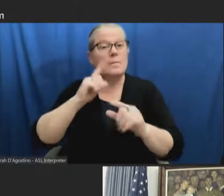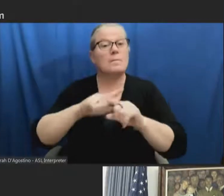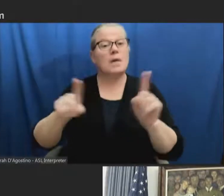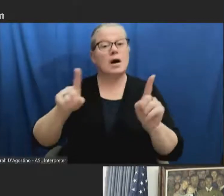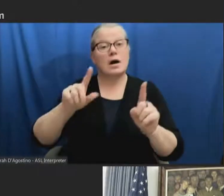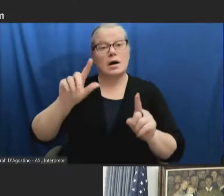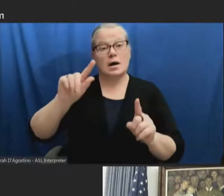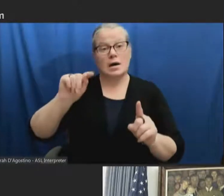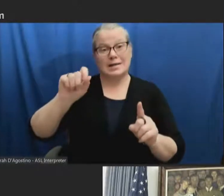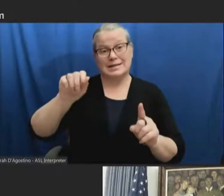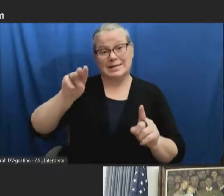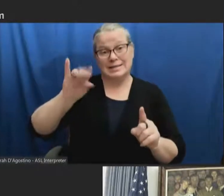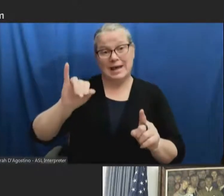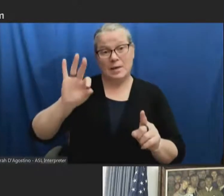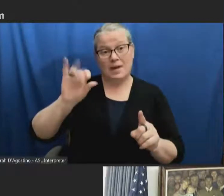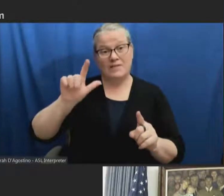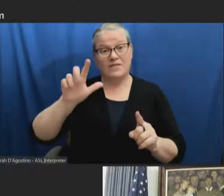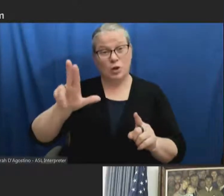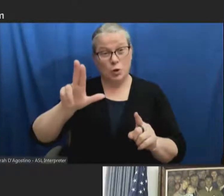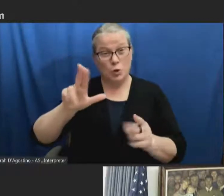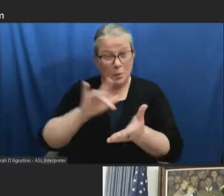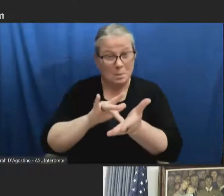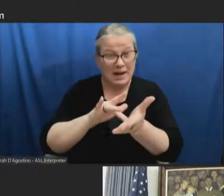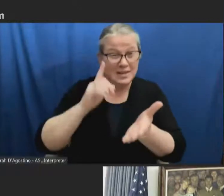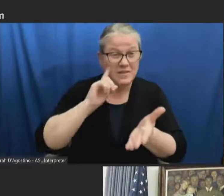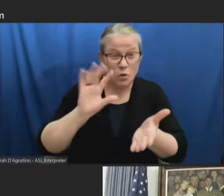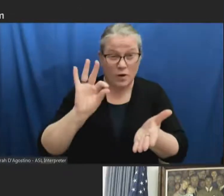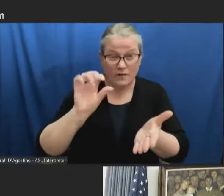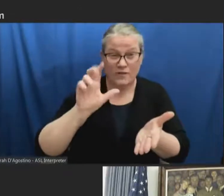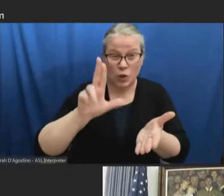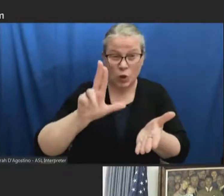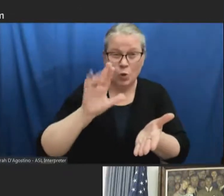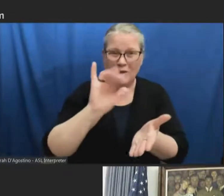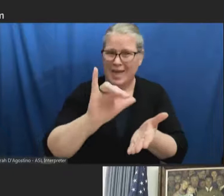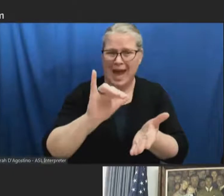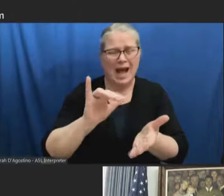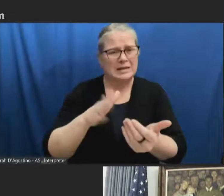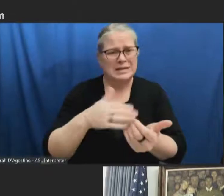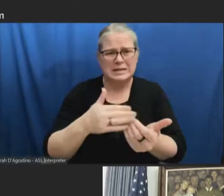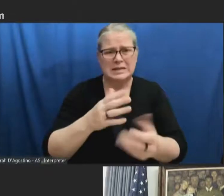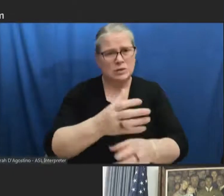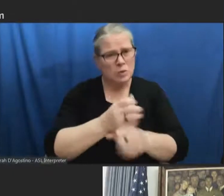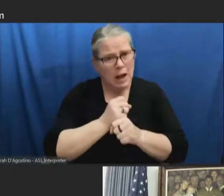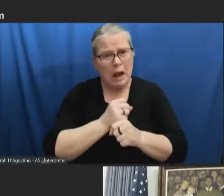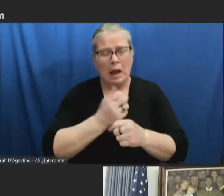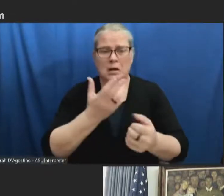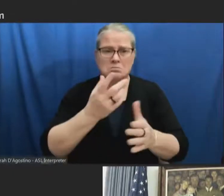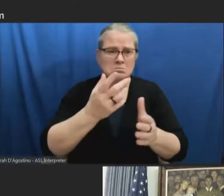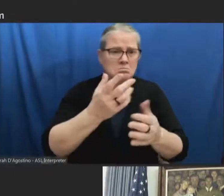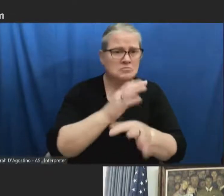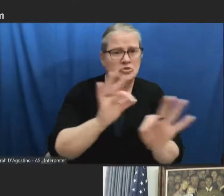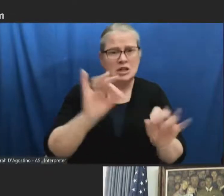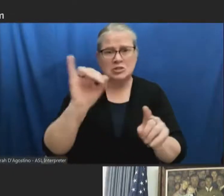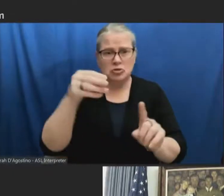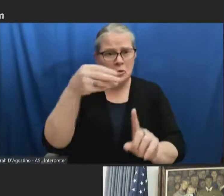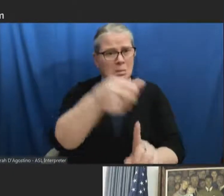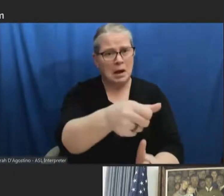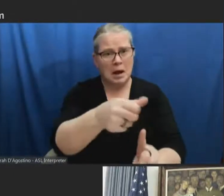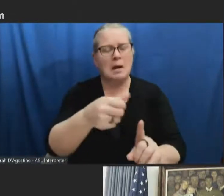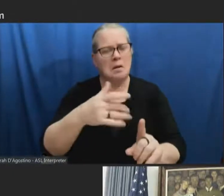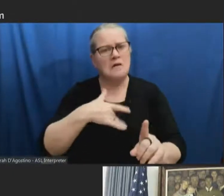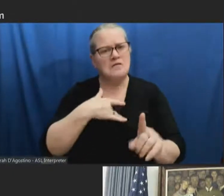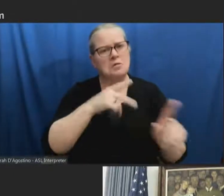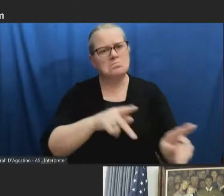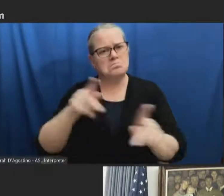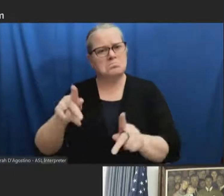by insurance in the past. I wouldn't expect anything to be different here in terms of accessibility to consumers. Thank you. And Governor, extending